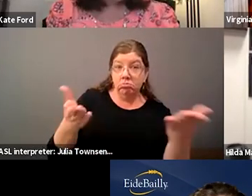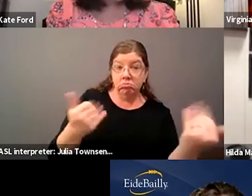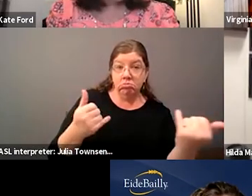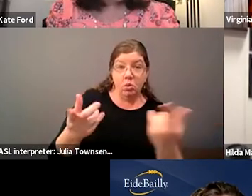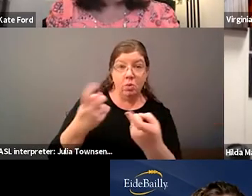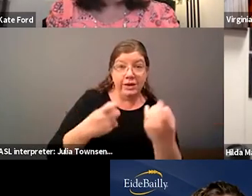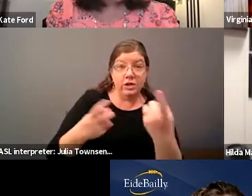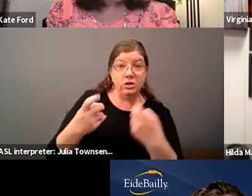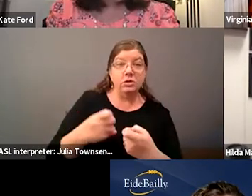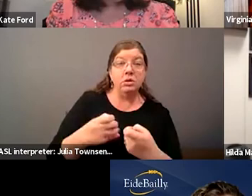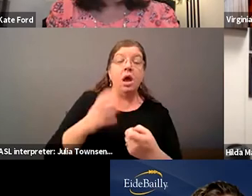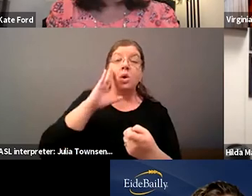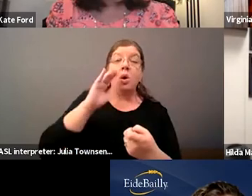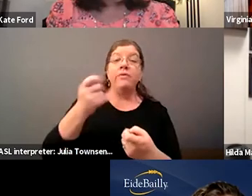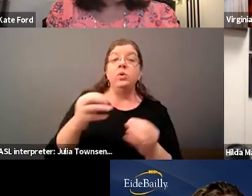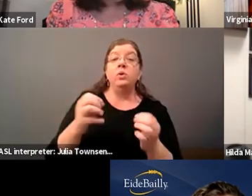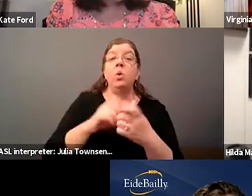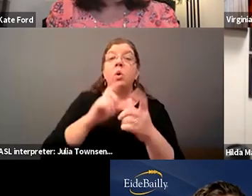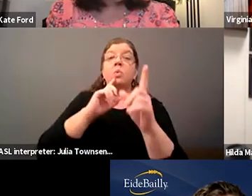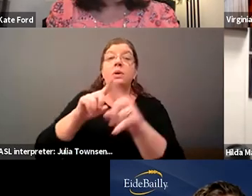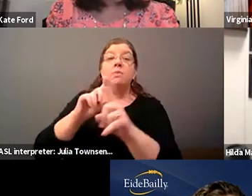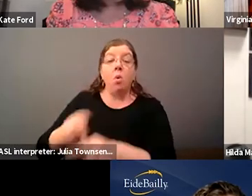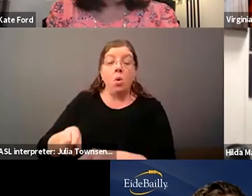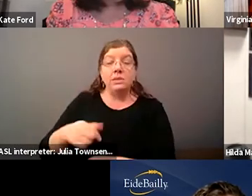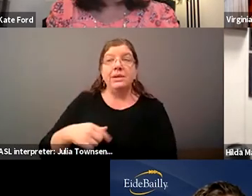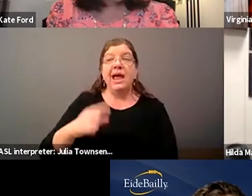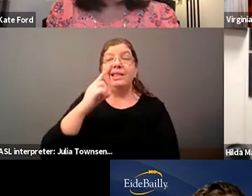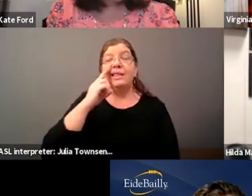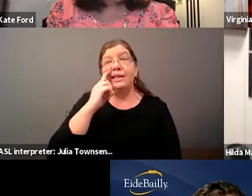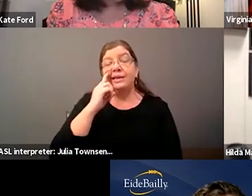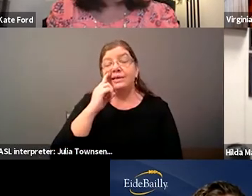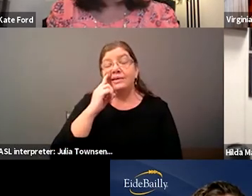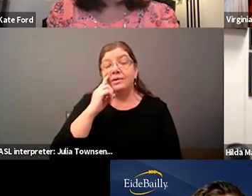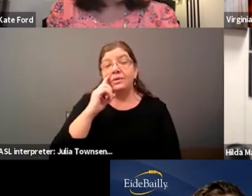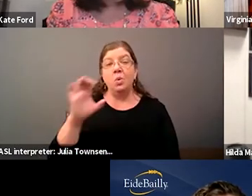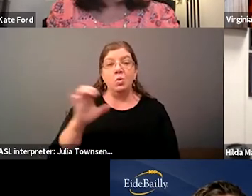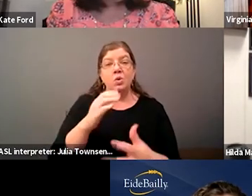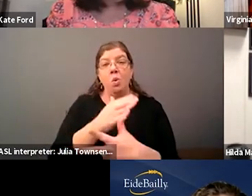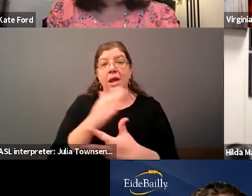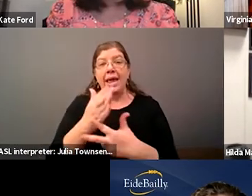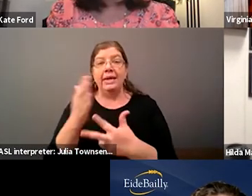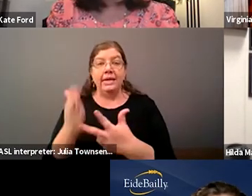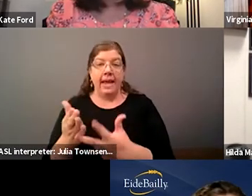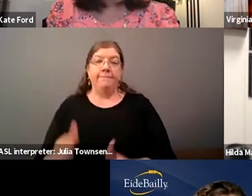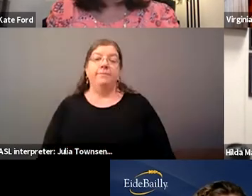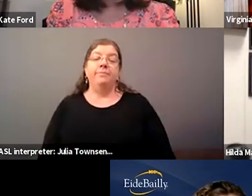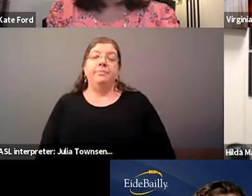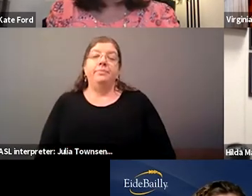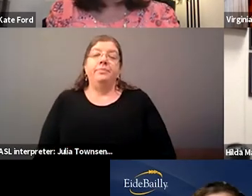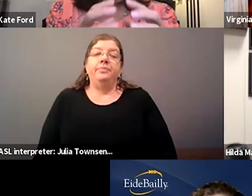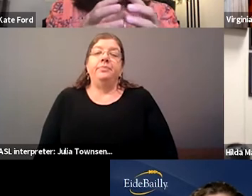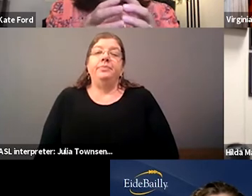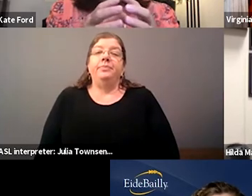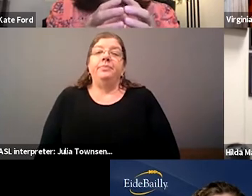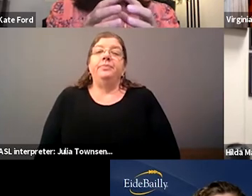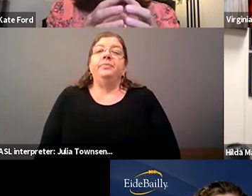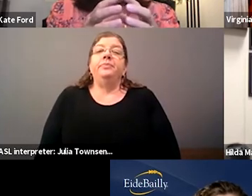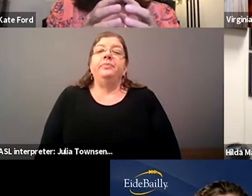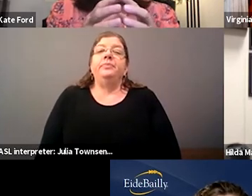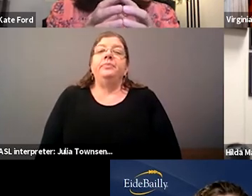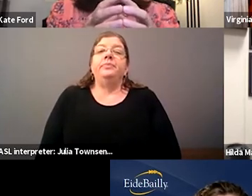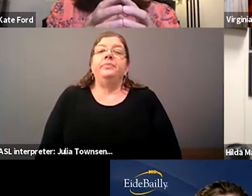and i know there's a couple more reports but i think we'll do one at a time meg or